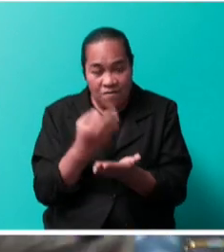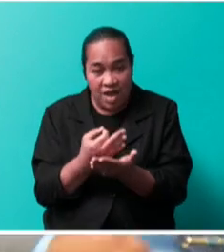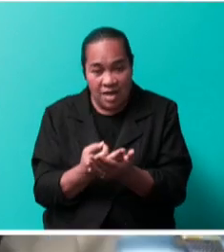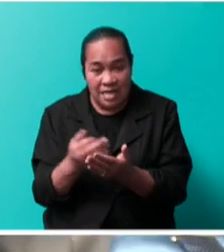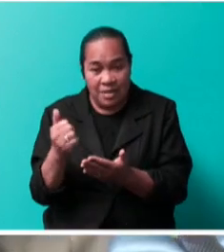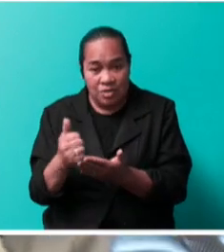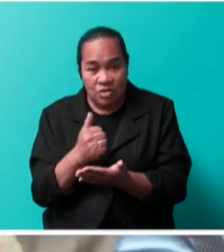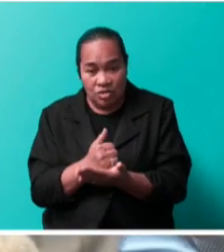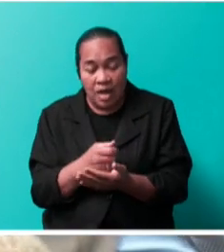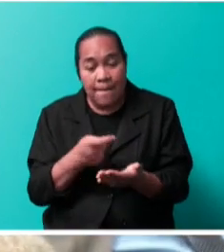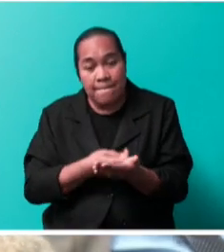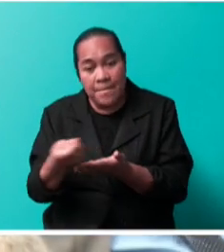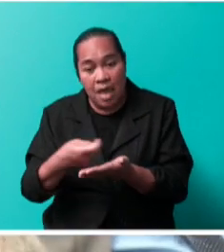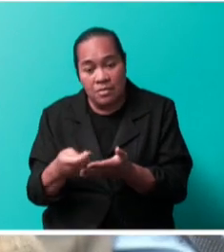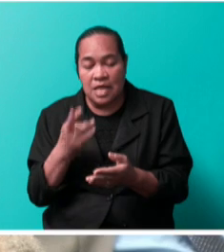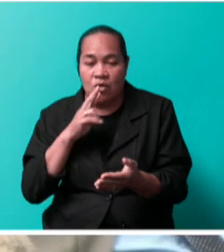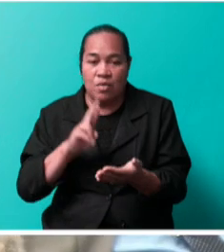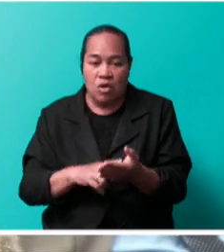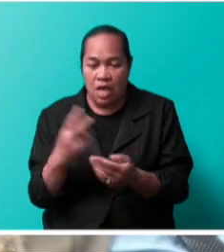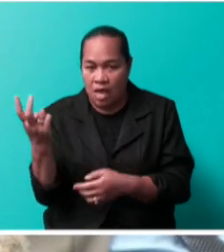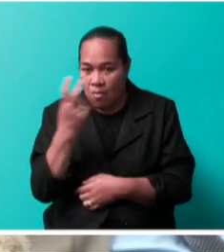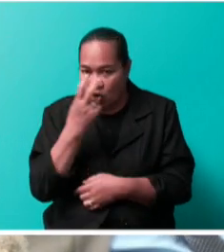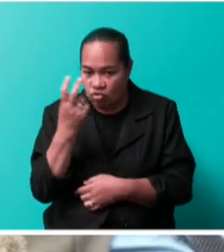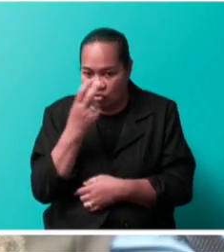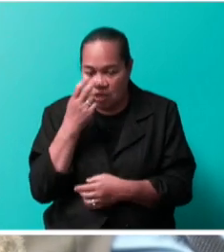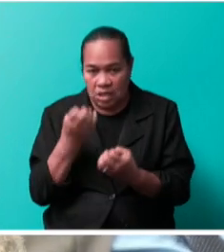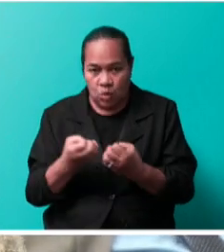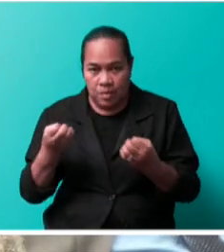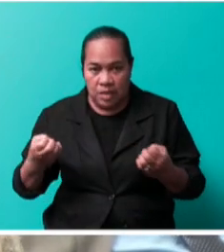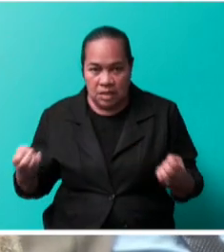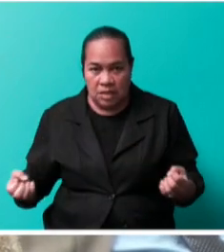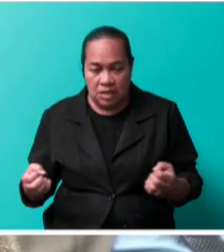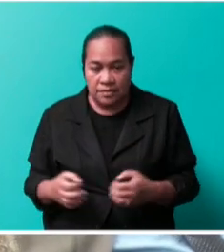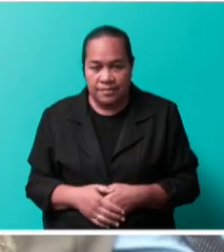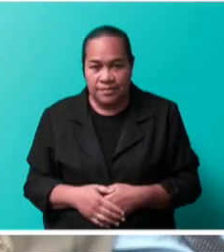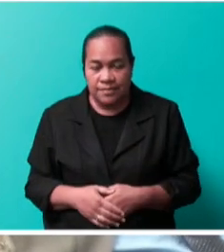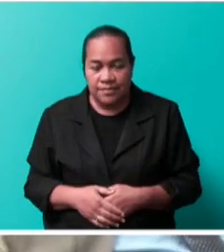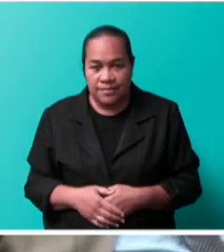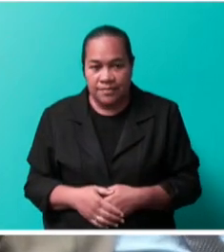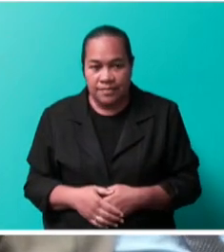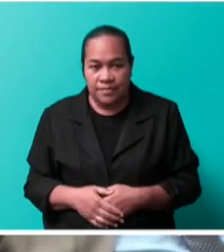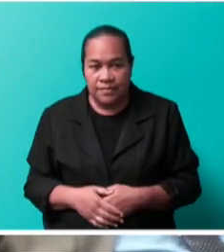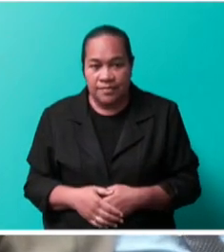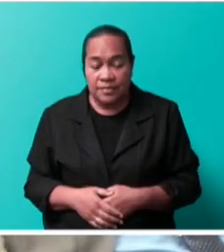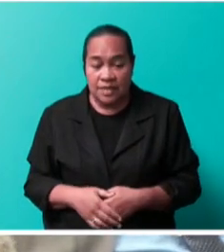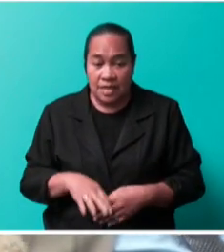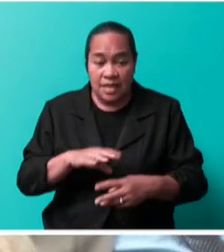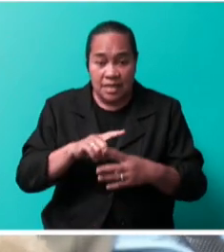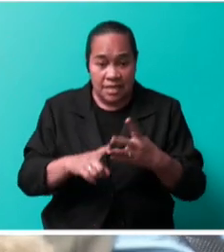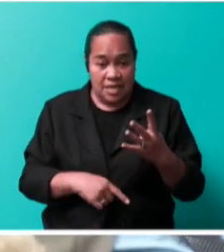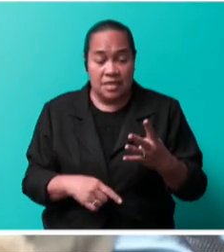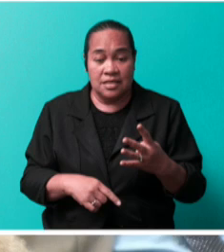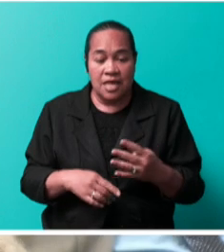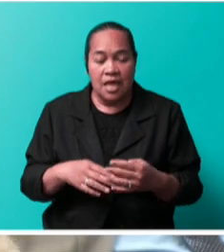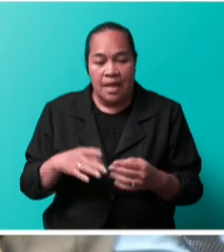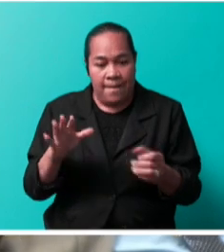payments, and reporting and monitoring equipment. Mr. Speaker, sir, this mechanism ensures that